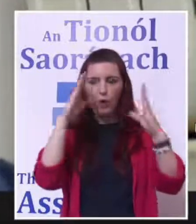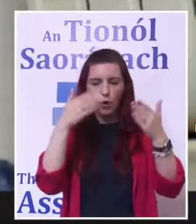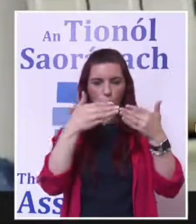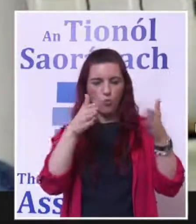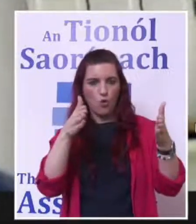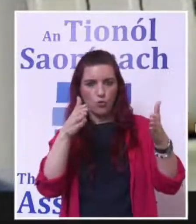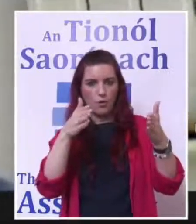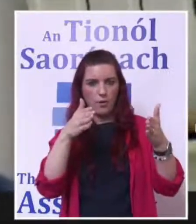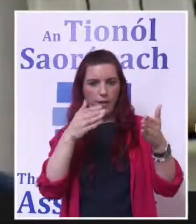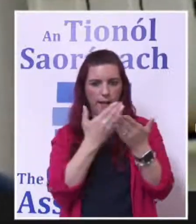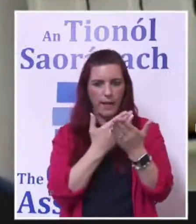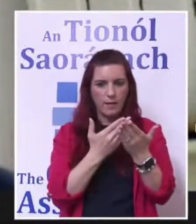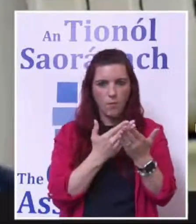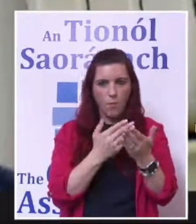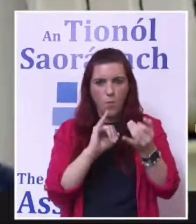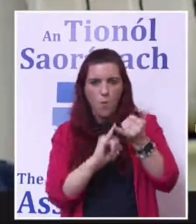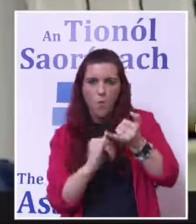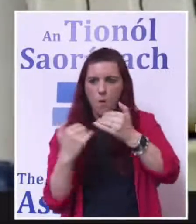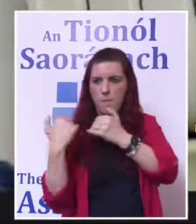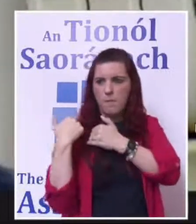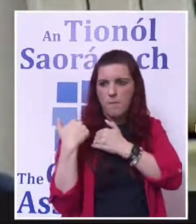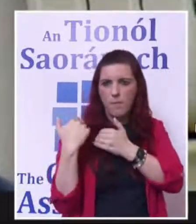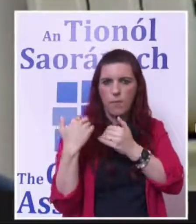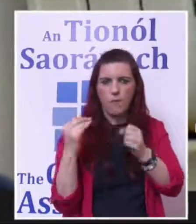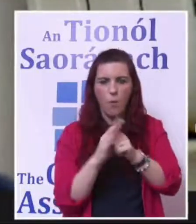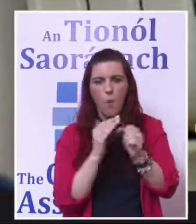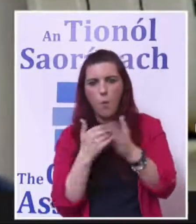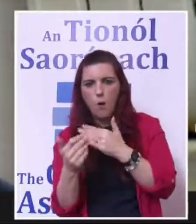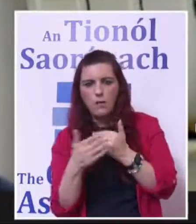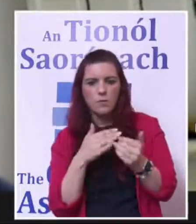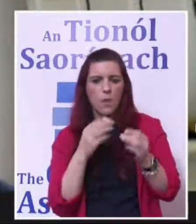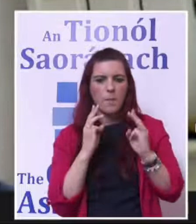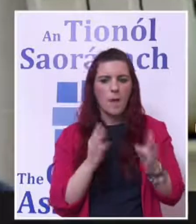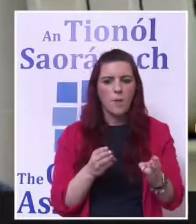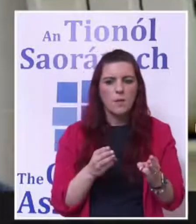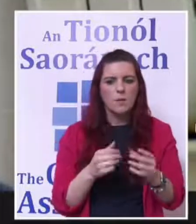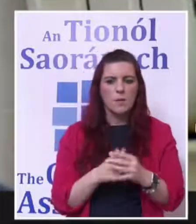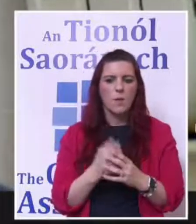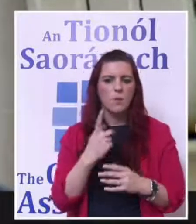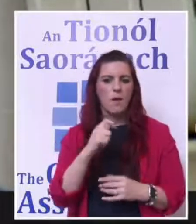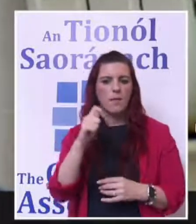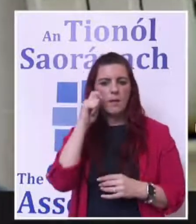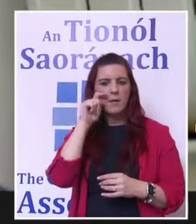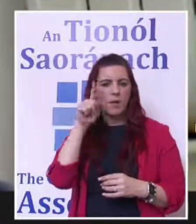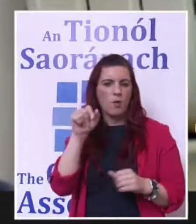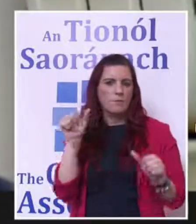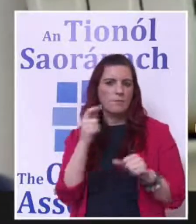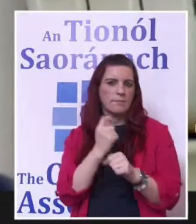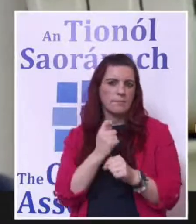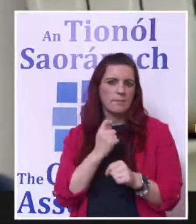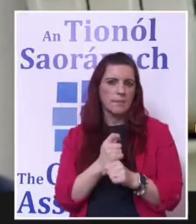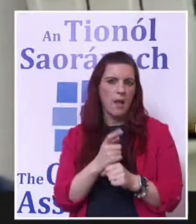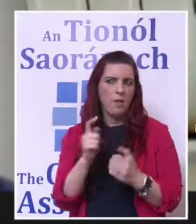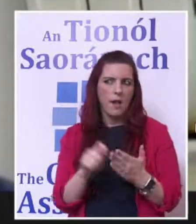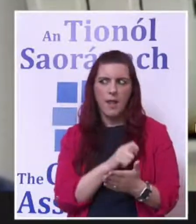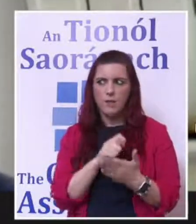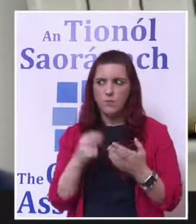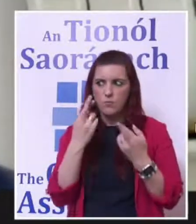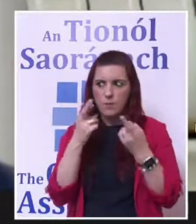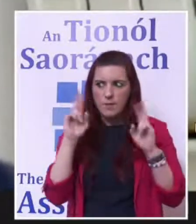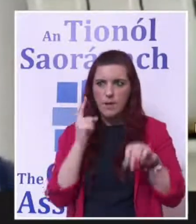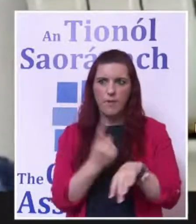are styled as leisure time councillors. And what I mean by that is people who in their spare time are elected representatives